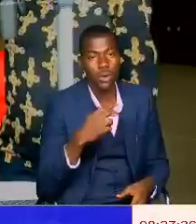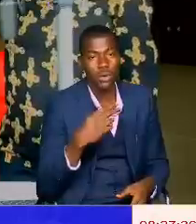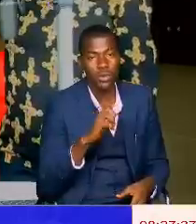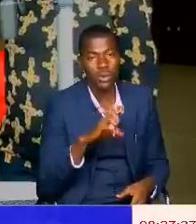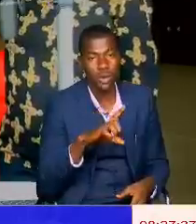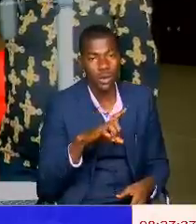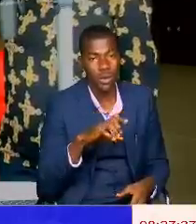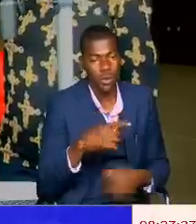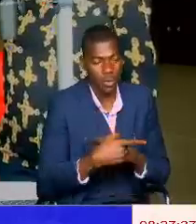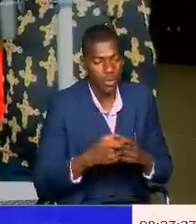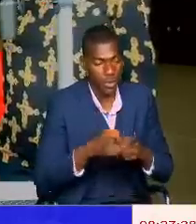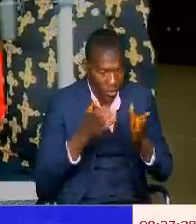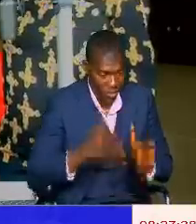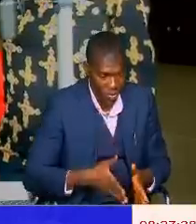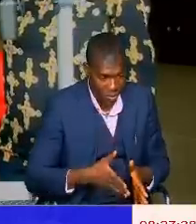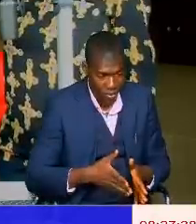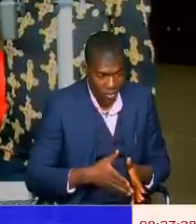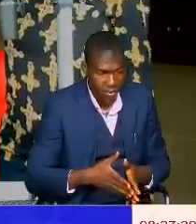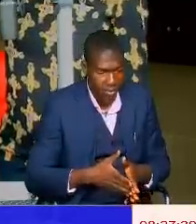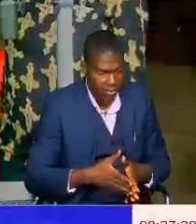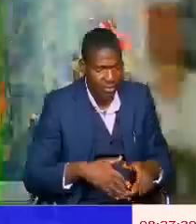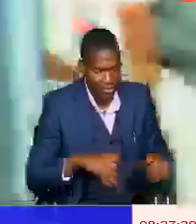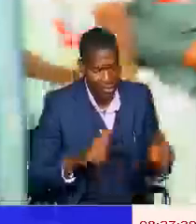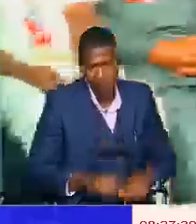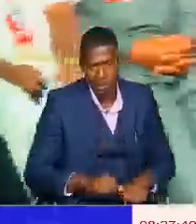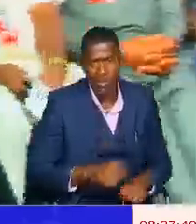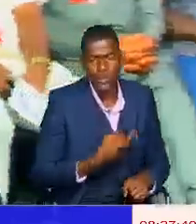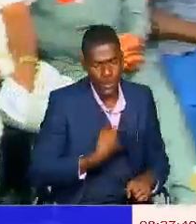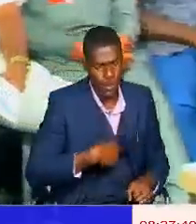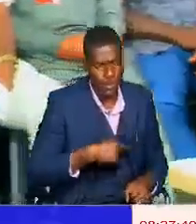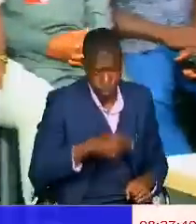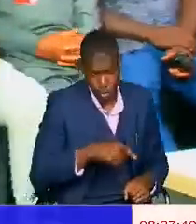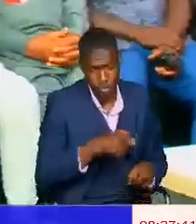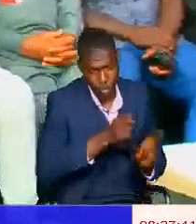you can go and do nodal officers and for I a did chapter. Not.